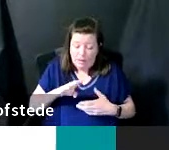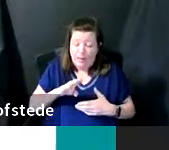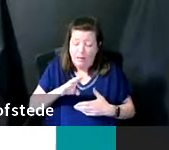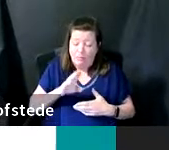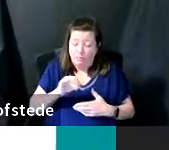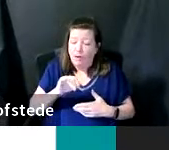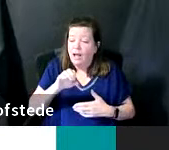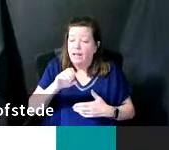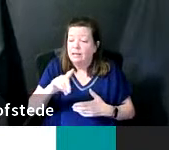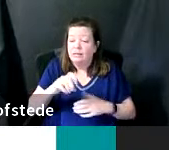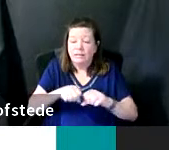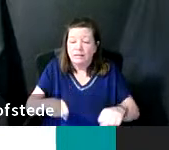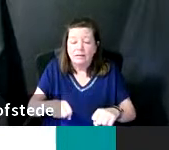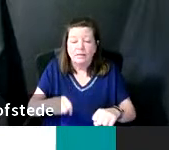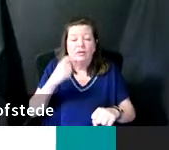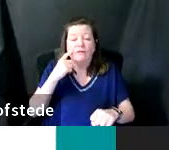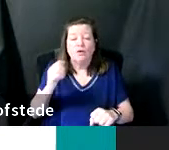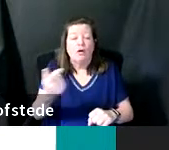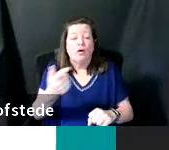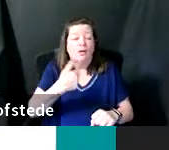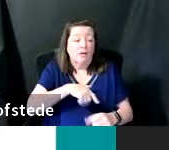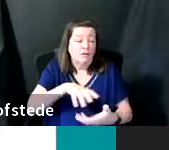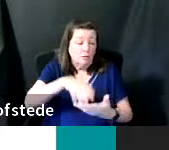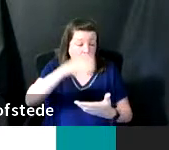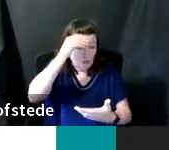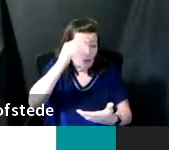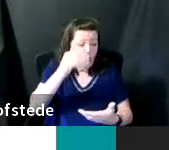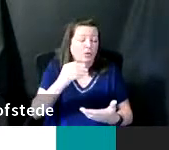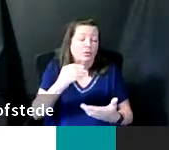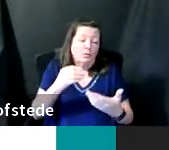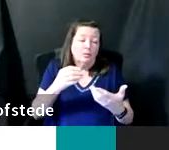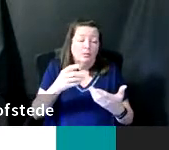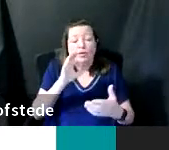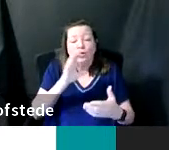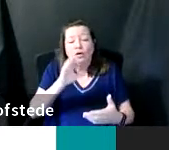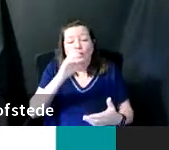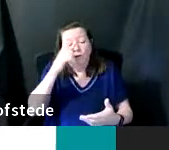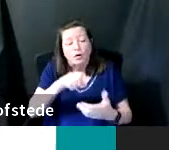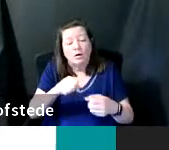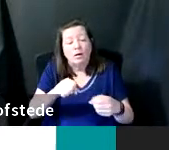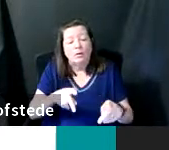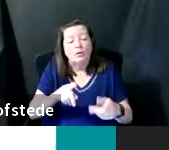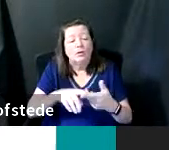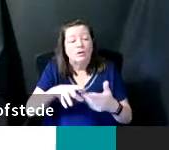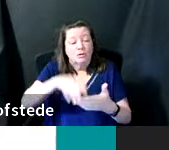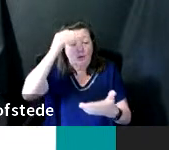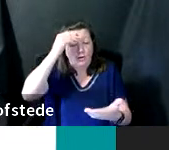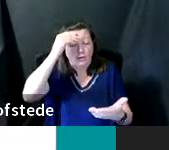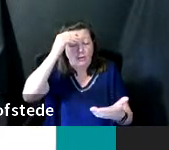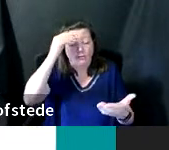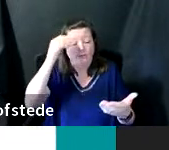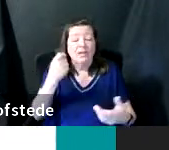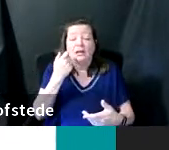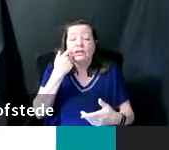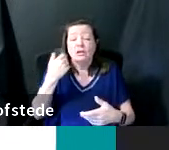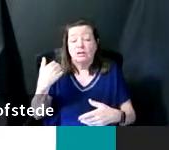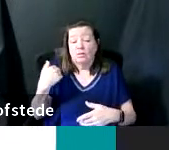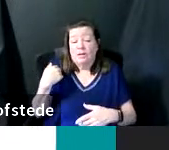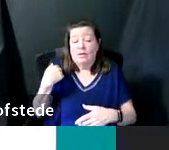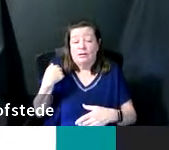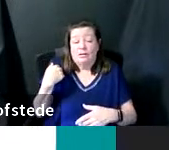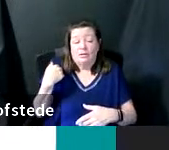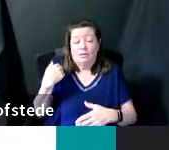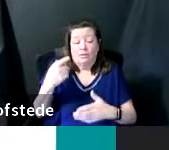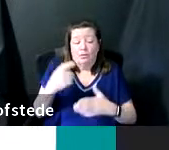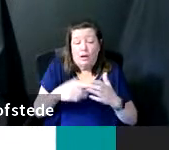us all to be looking for opportunities for learning. Just a reminder of what we'll